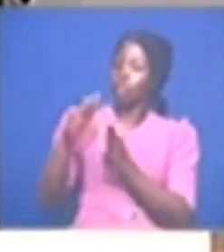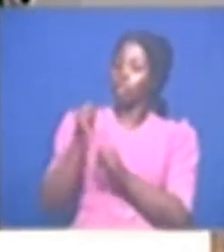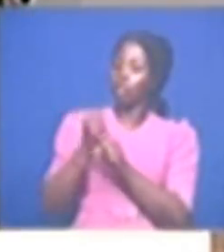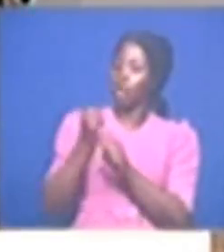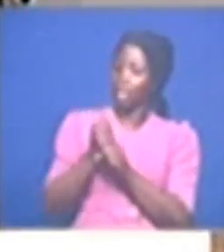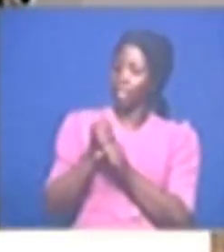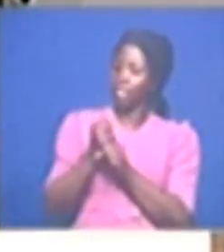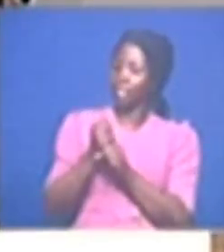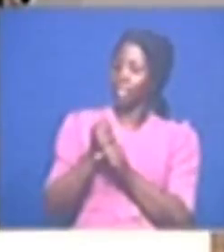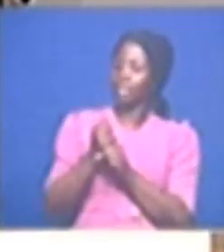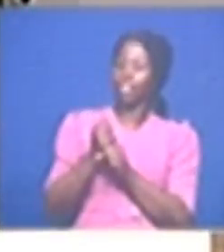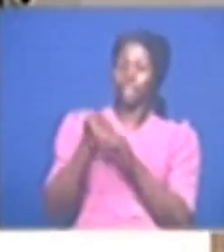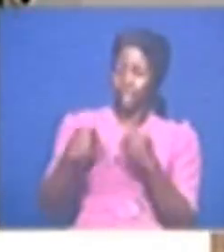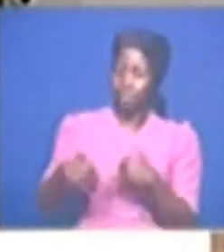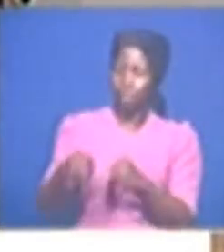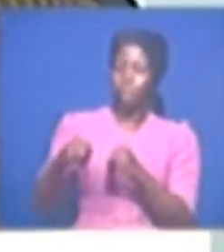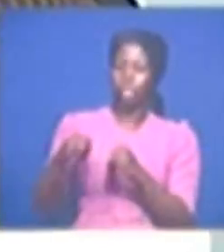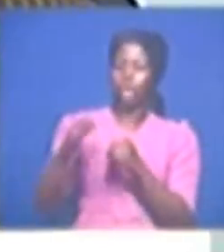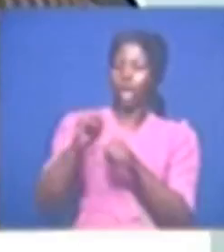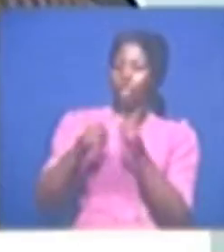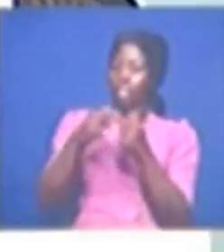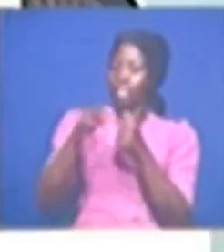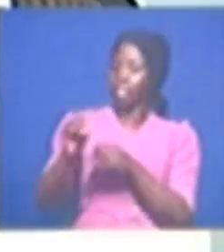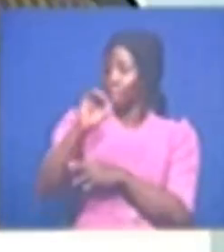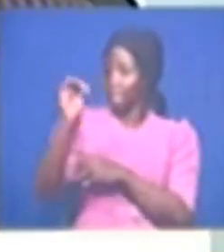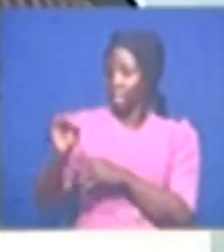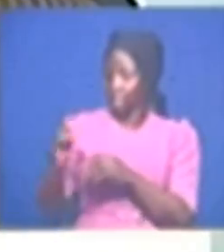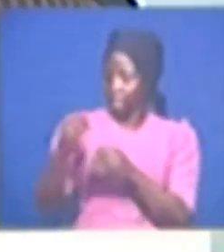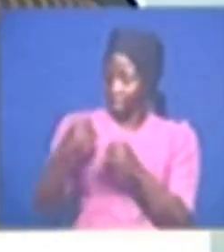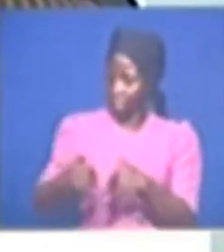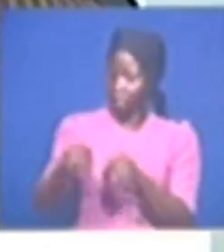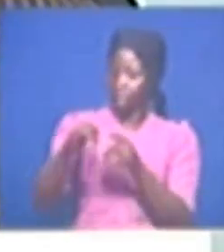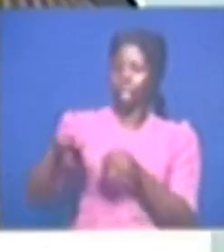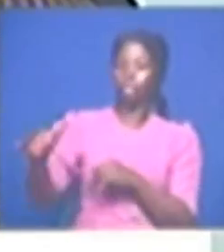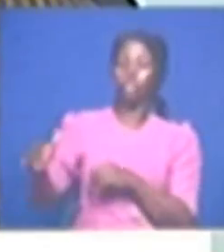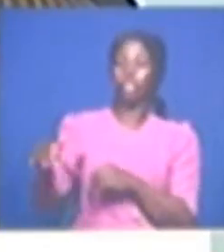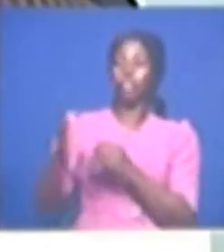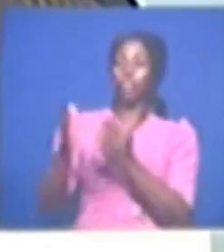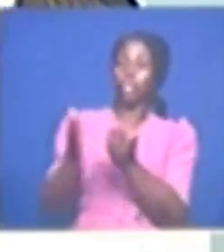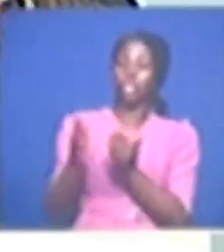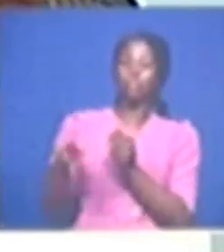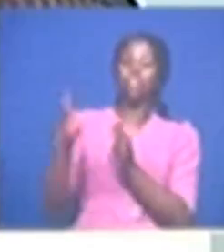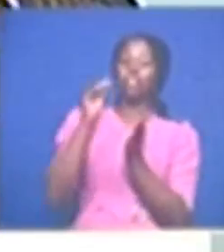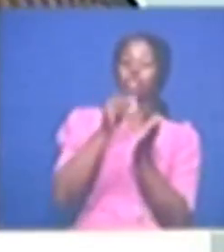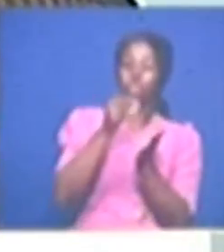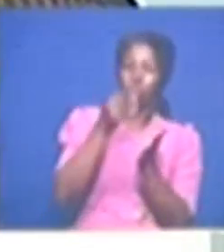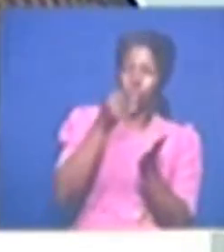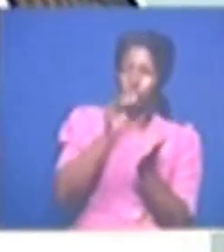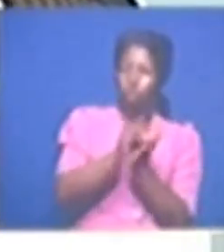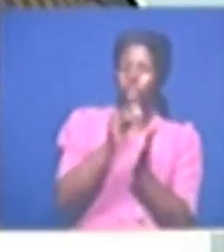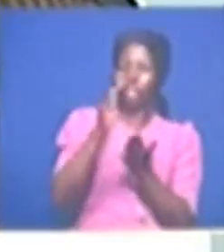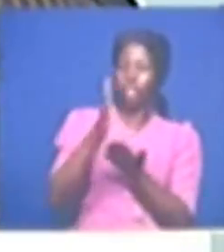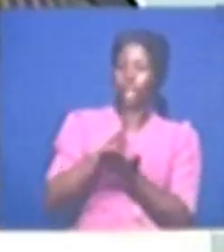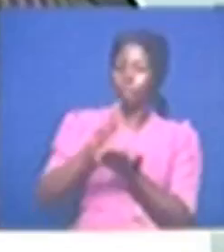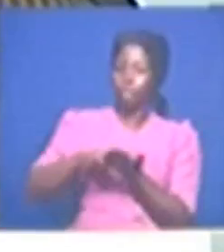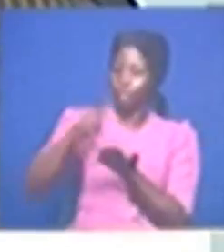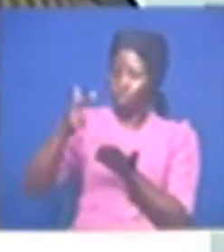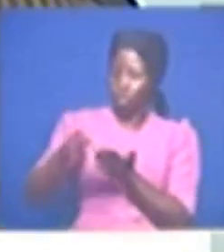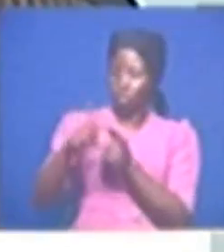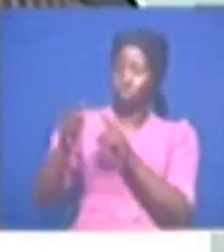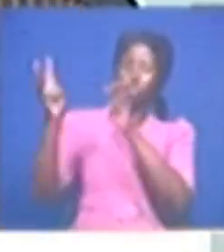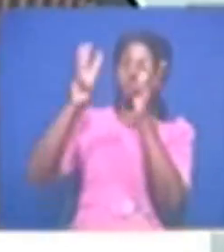by the counties. We need the counties to entrench climate change in their CIDP and put some resources to climate